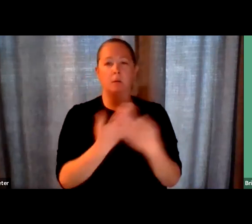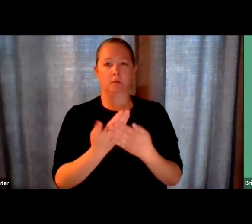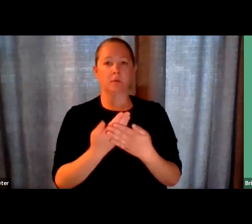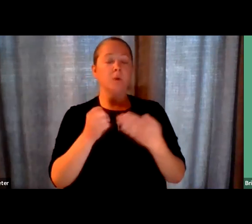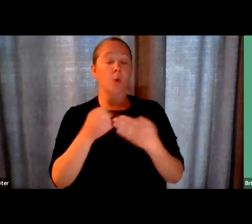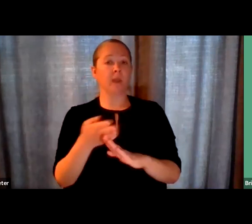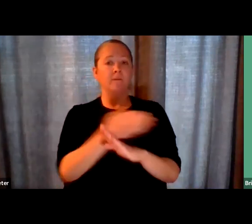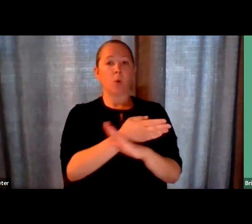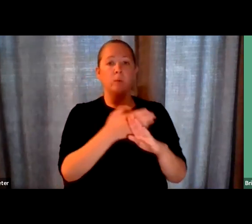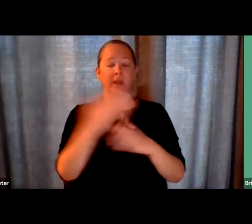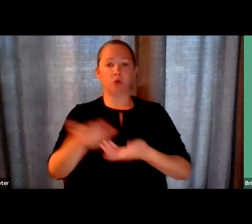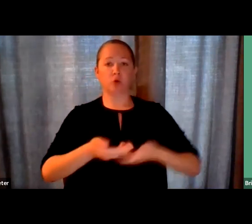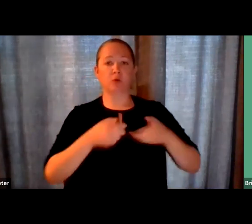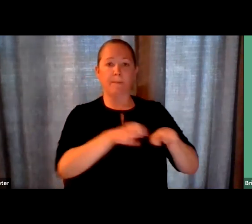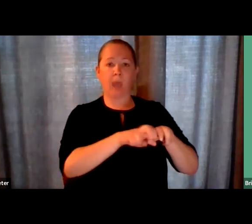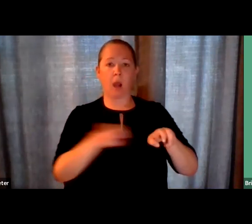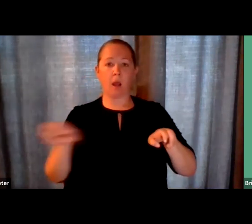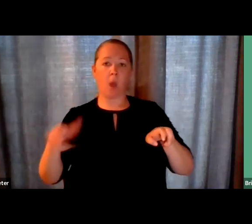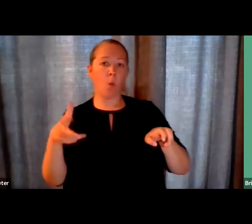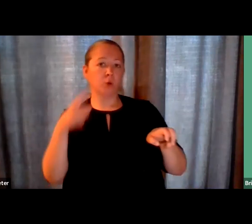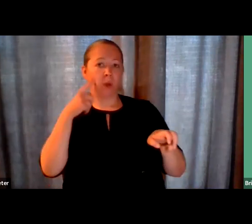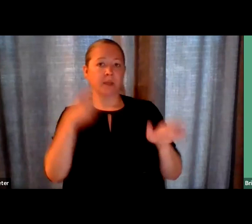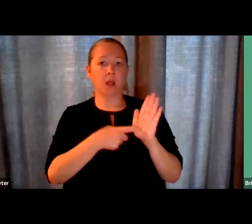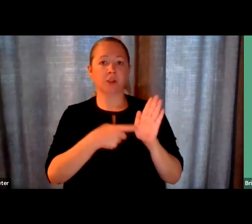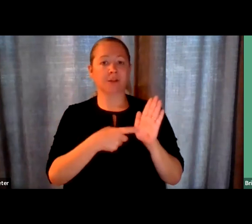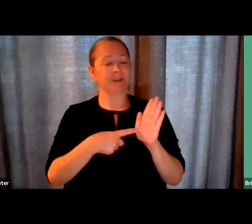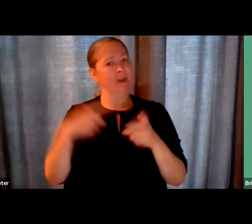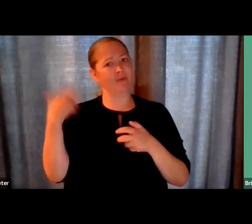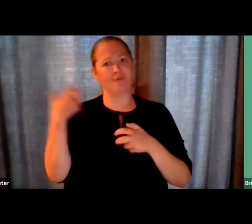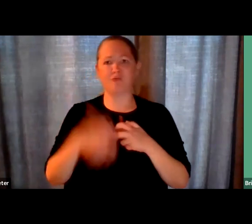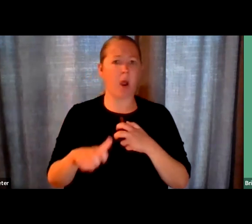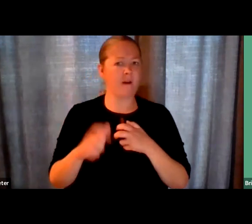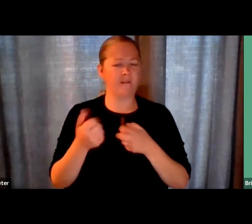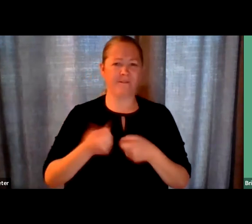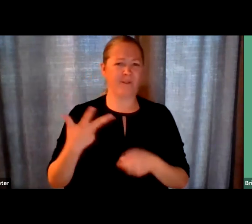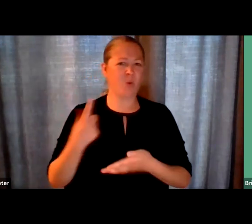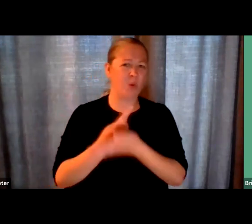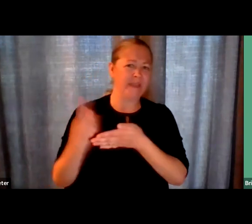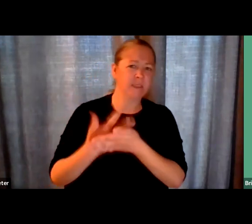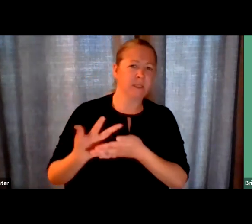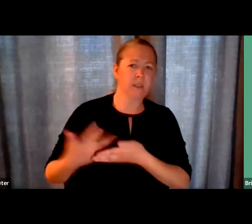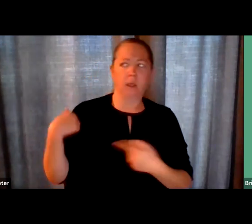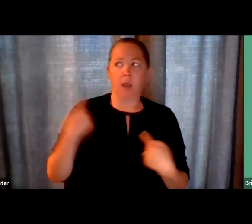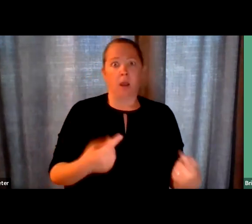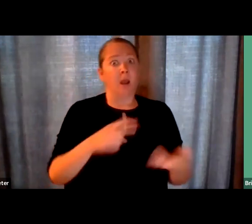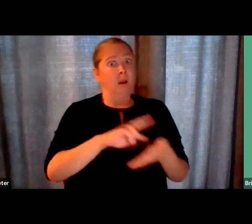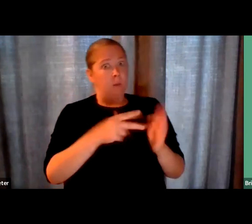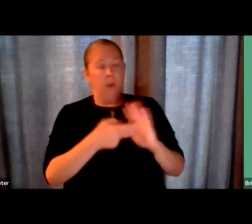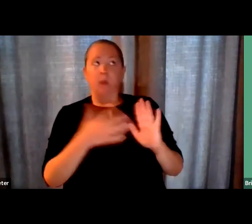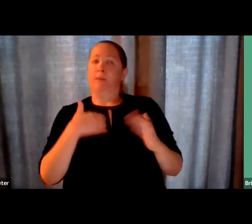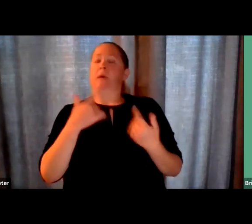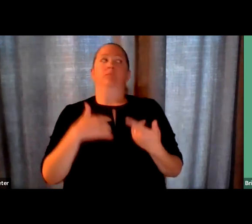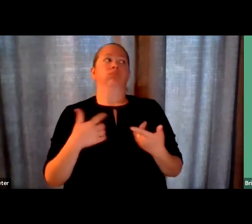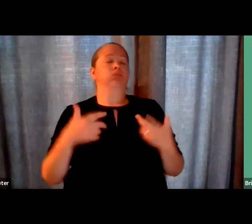panel, I just want to acknowledge it's been a rough couple of weeks. It's been a rough while with